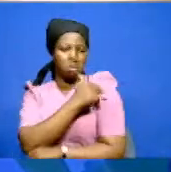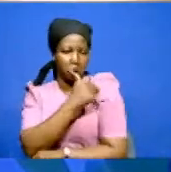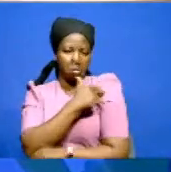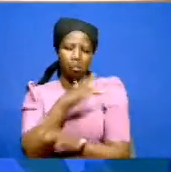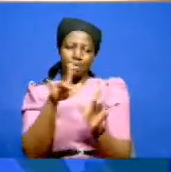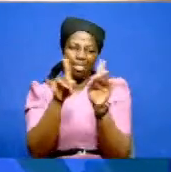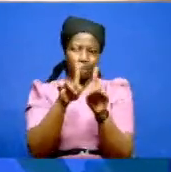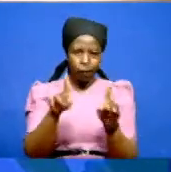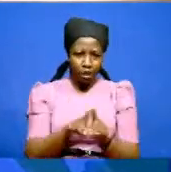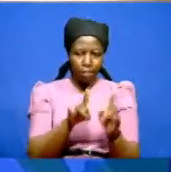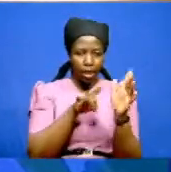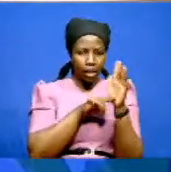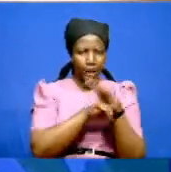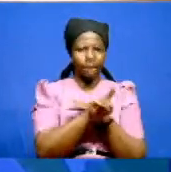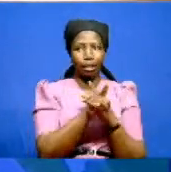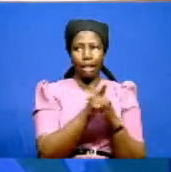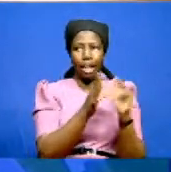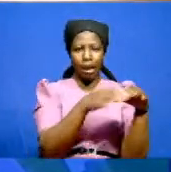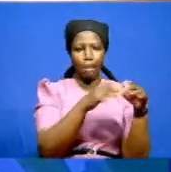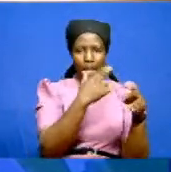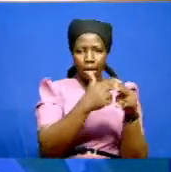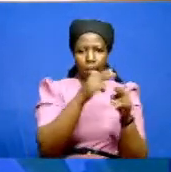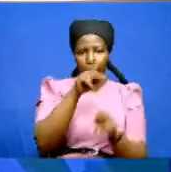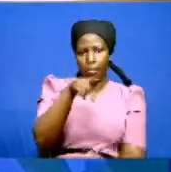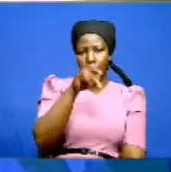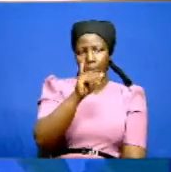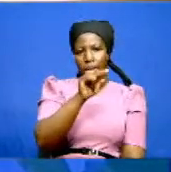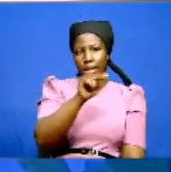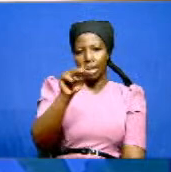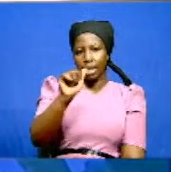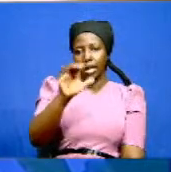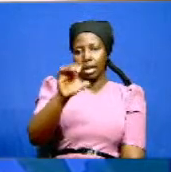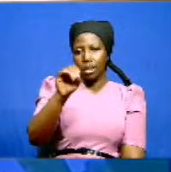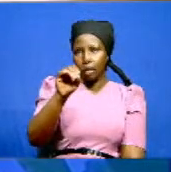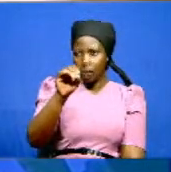and in the company called Pinaco, which are providing